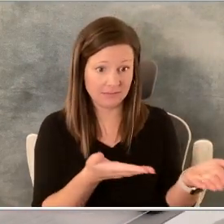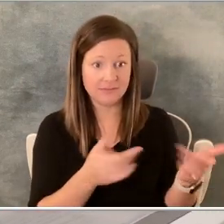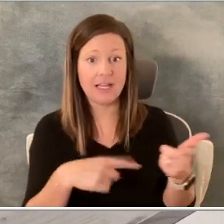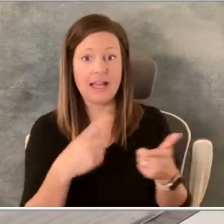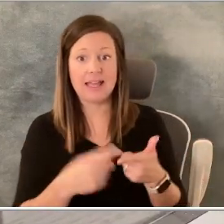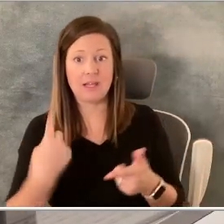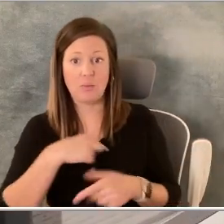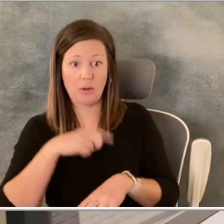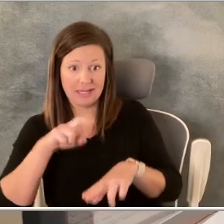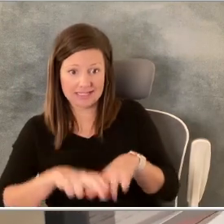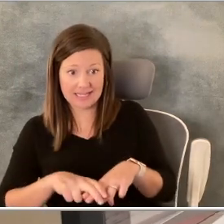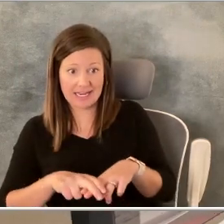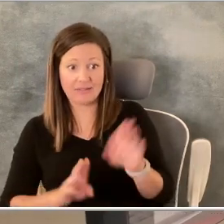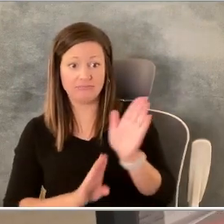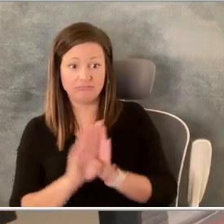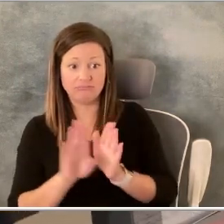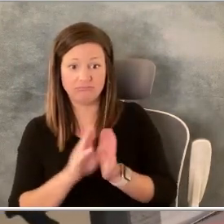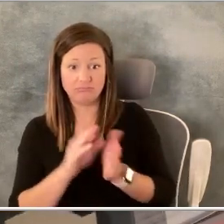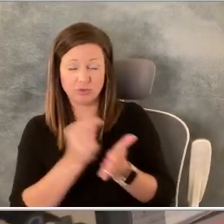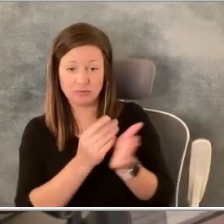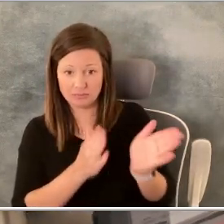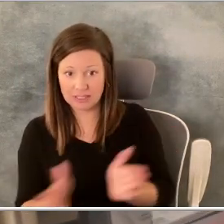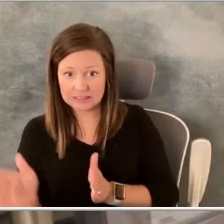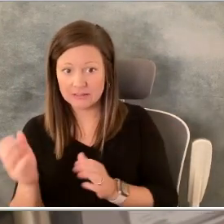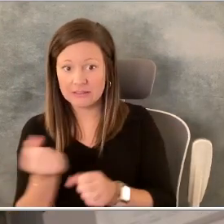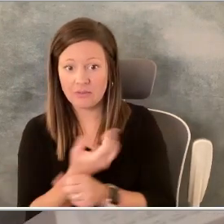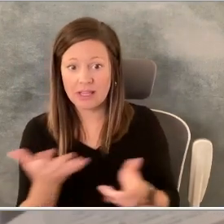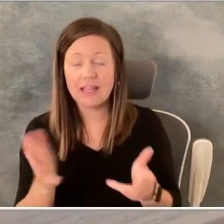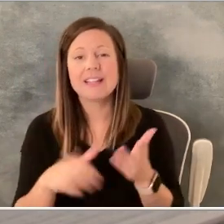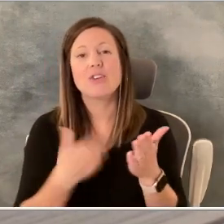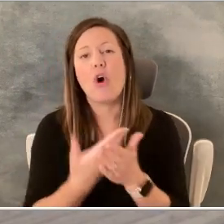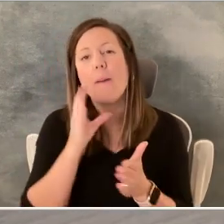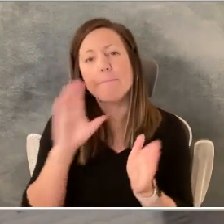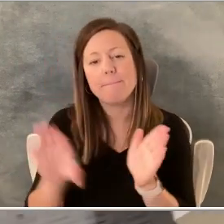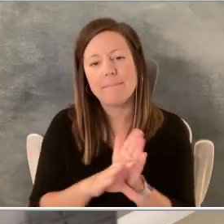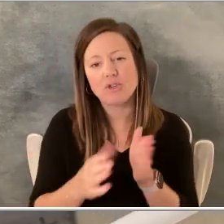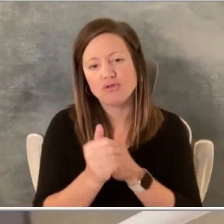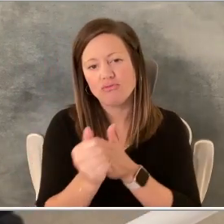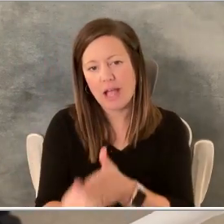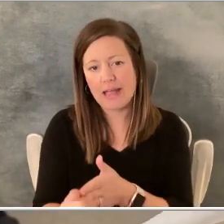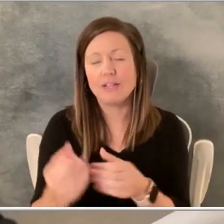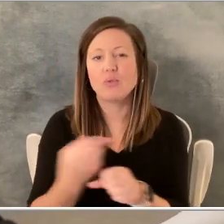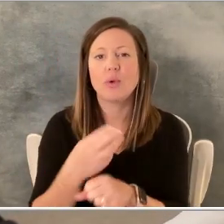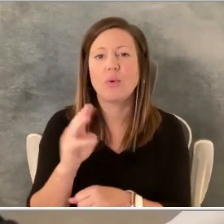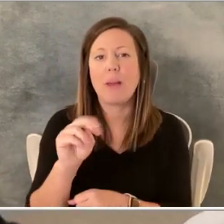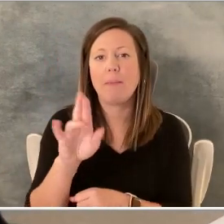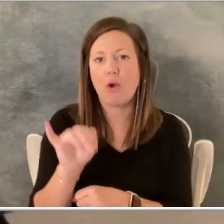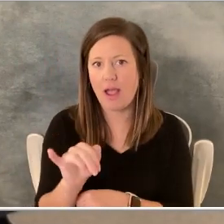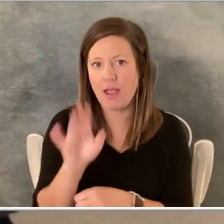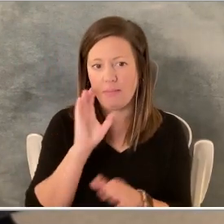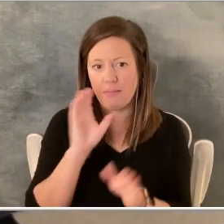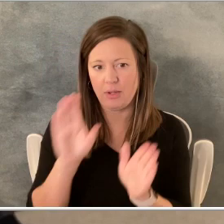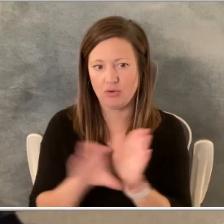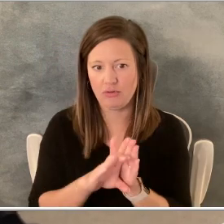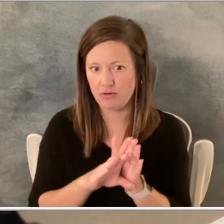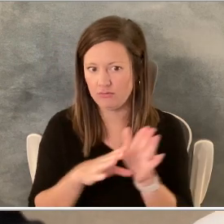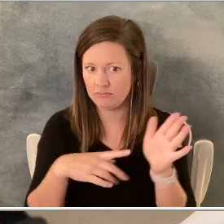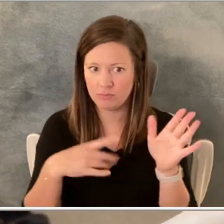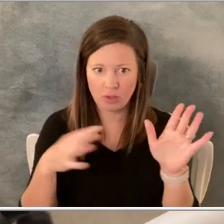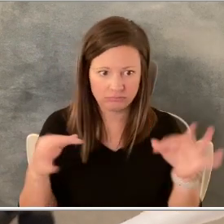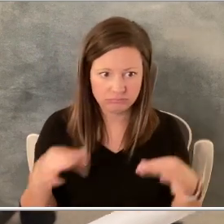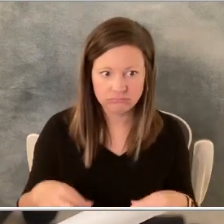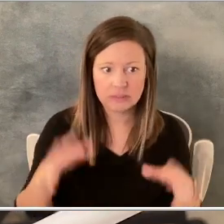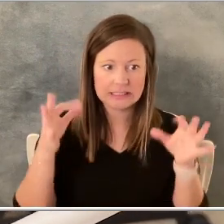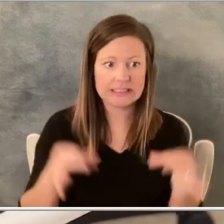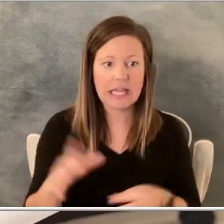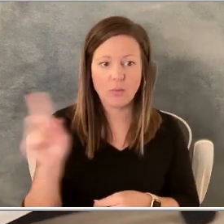treatment plans. It's all image guided, so we use MRI imaging to map out the prostate and determine where we want to treat.